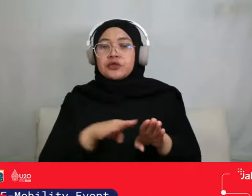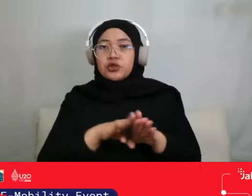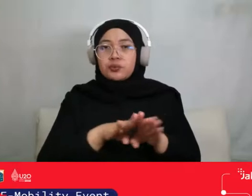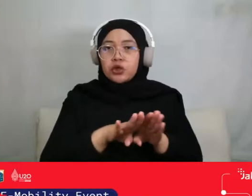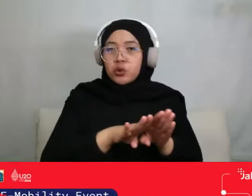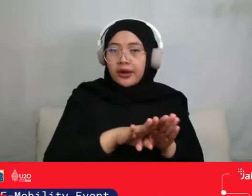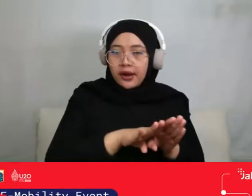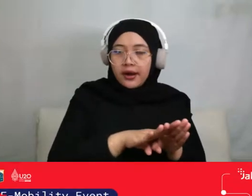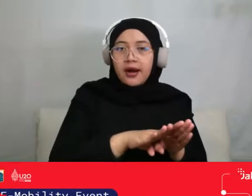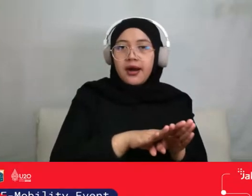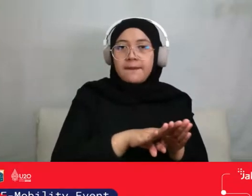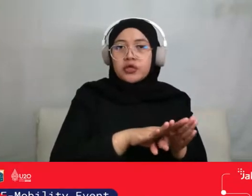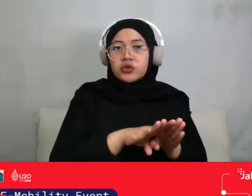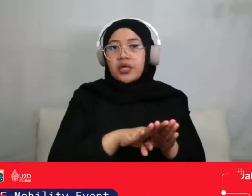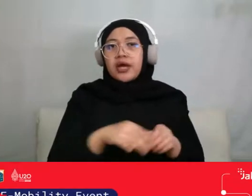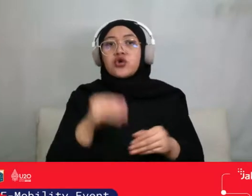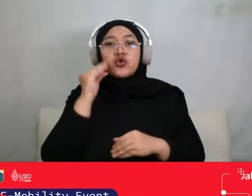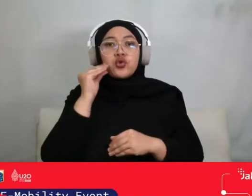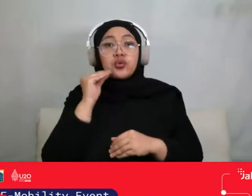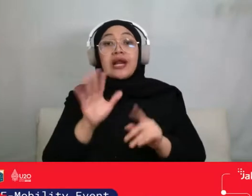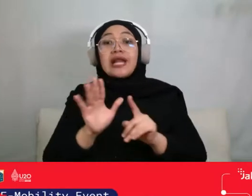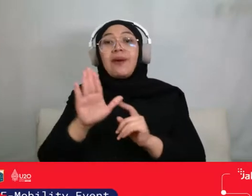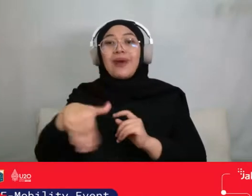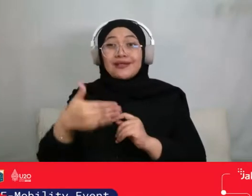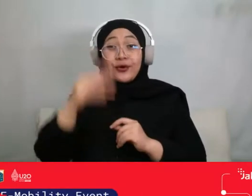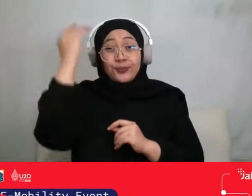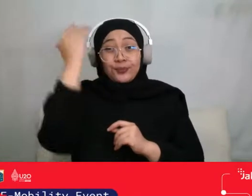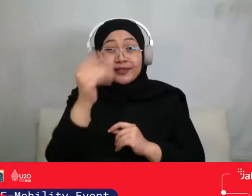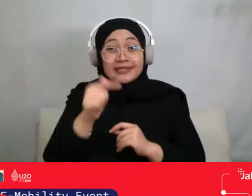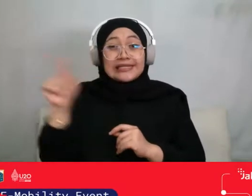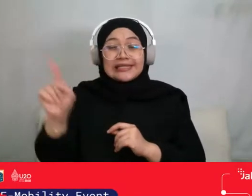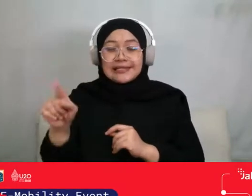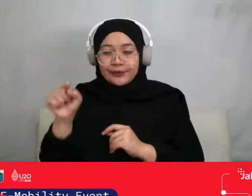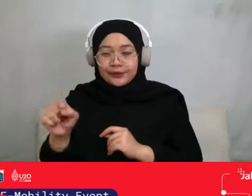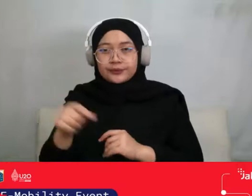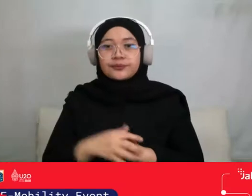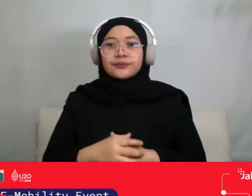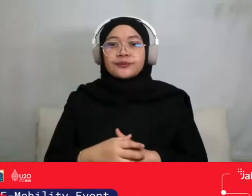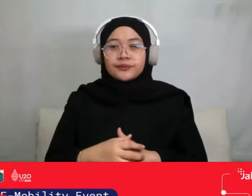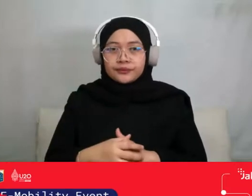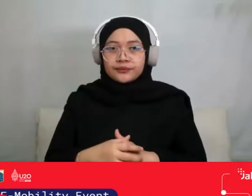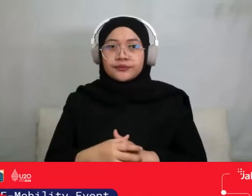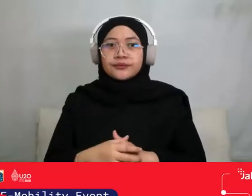for the e-bus, and we can consider a 10-year lifetime for